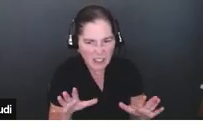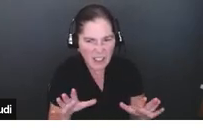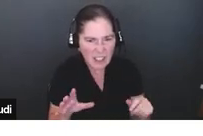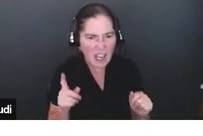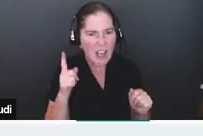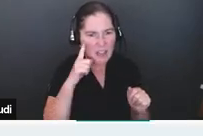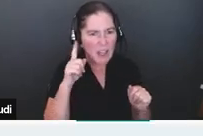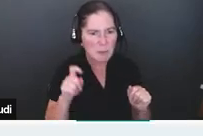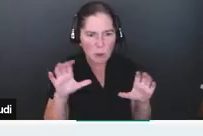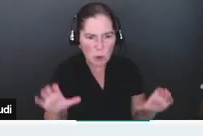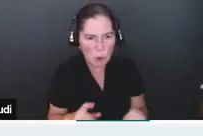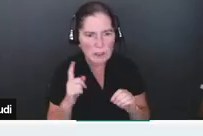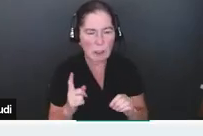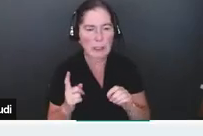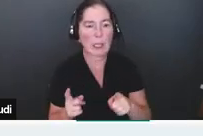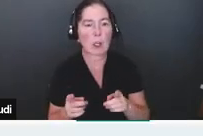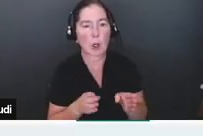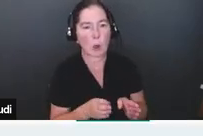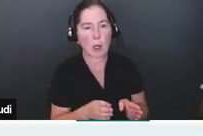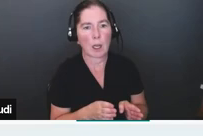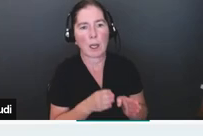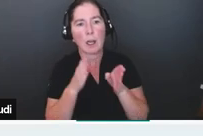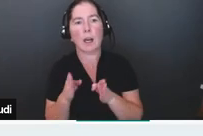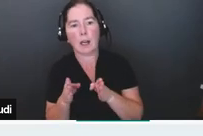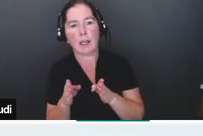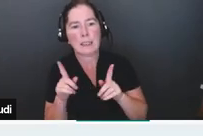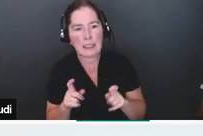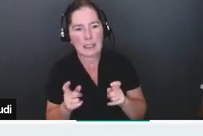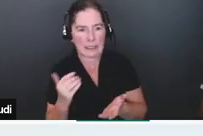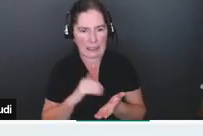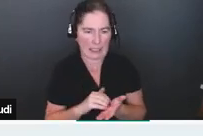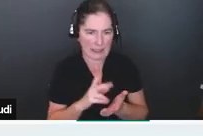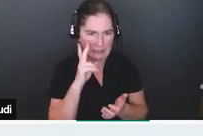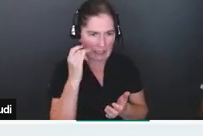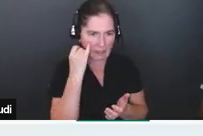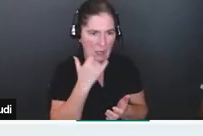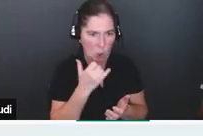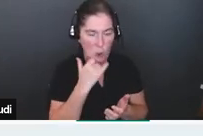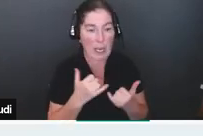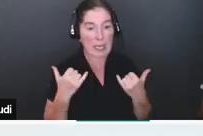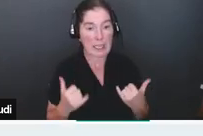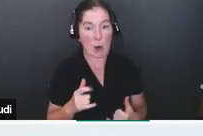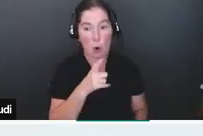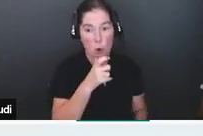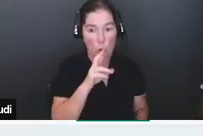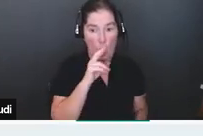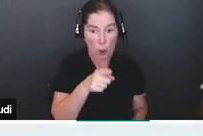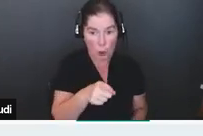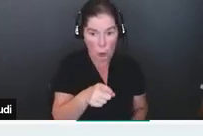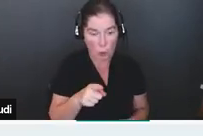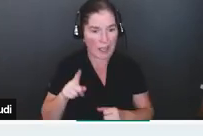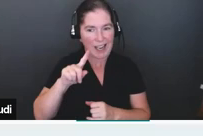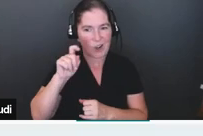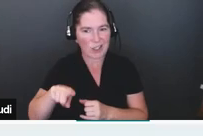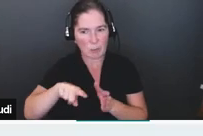to do something. Maybe go to the other tab in your browser and see if it gave you an error. I see here, this is a form for doing all sorts of